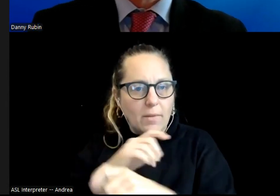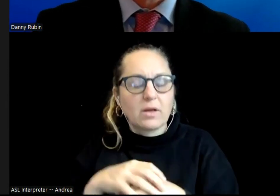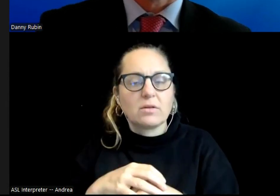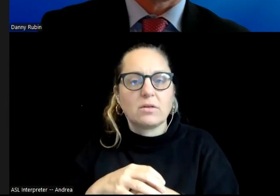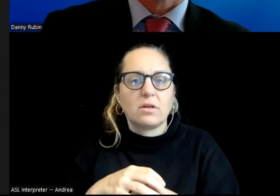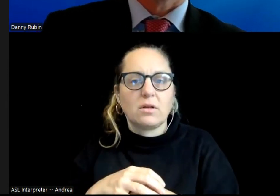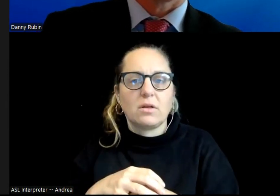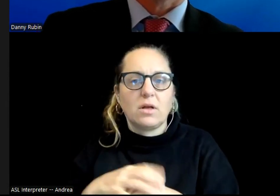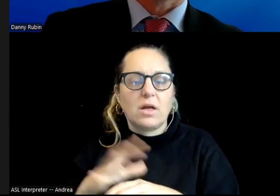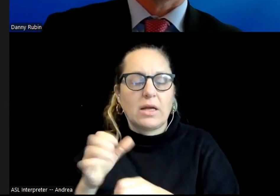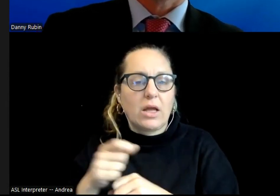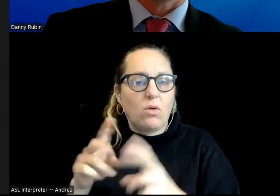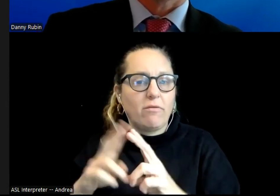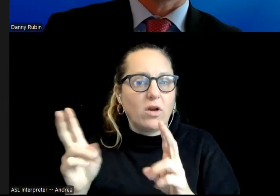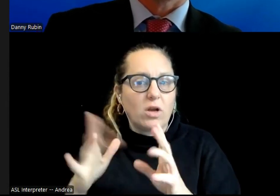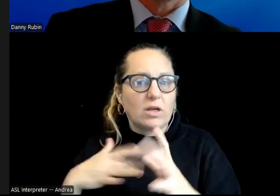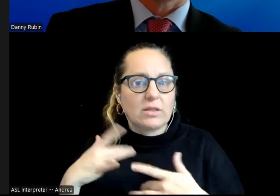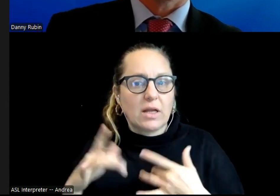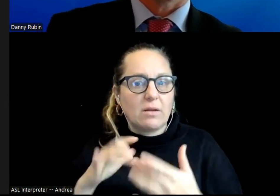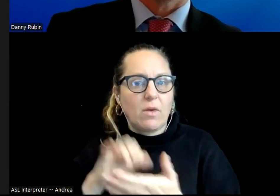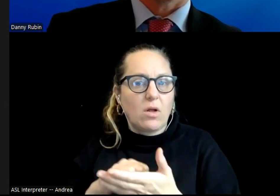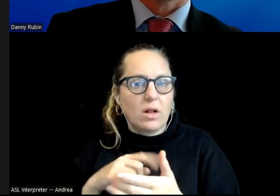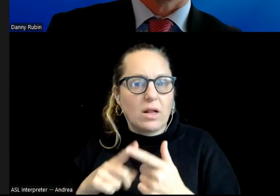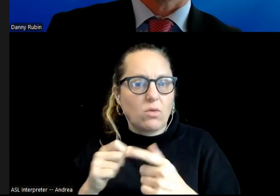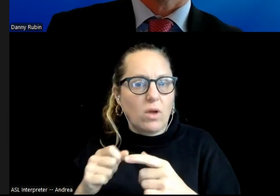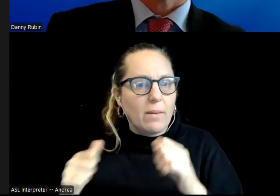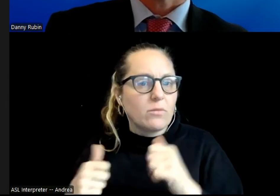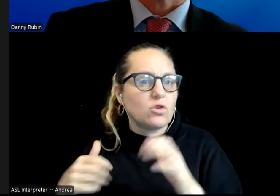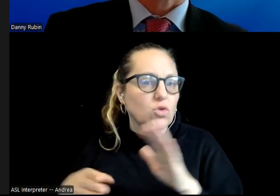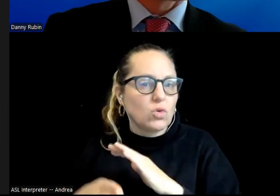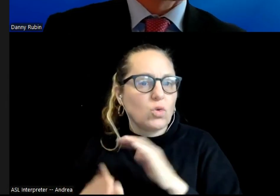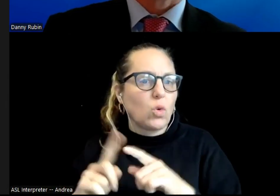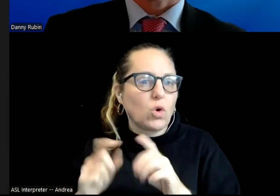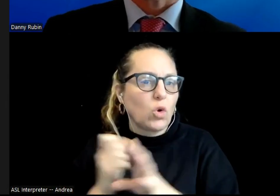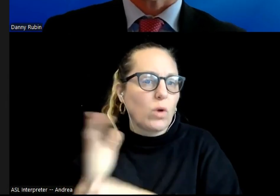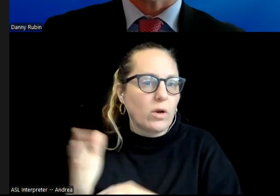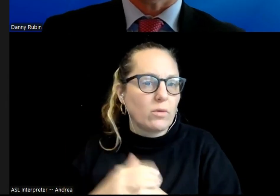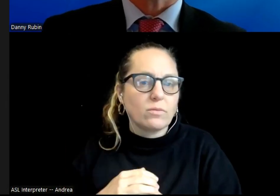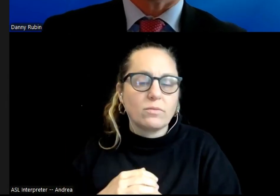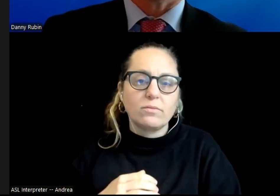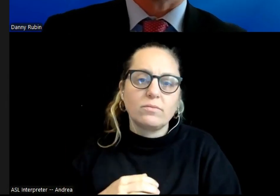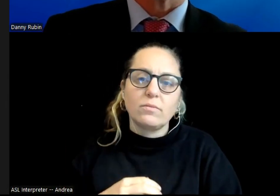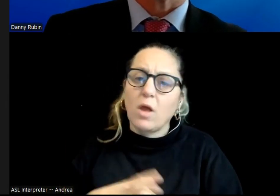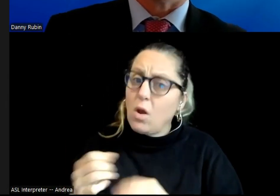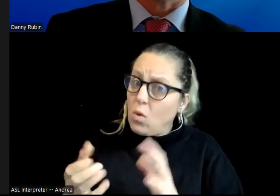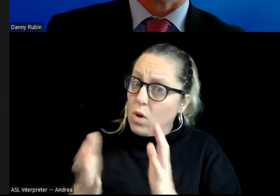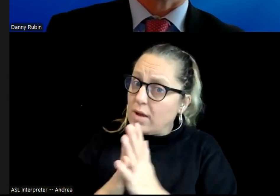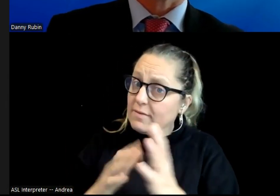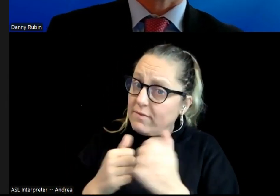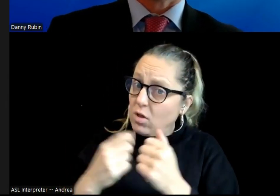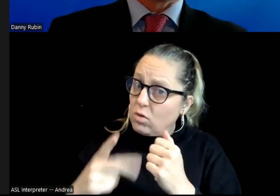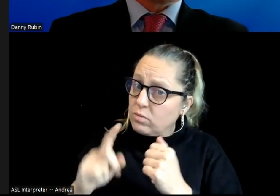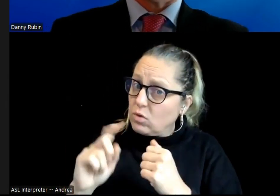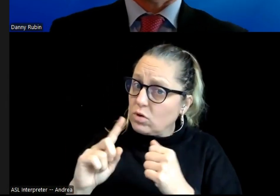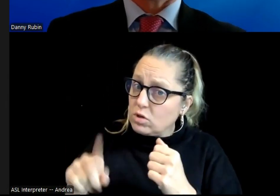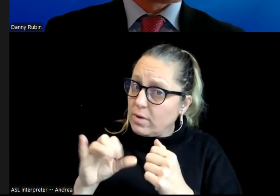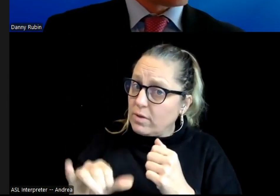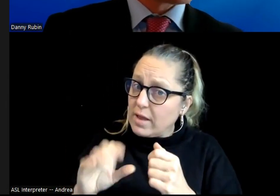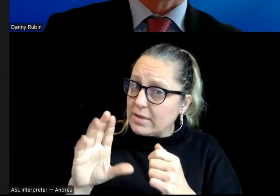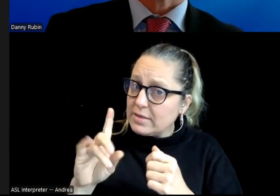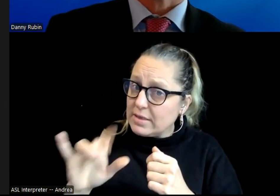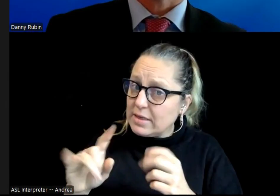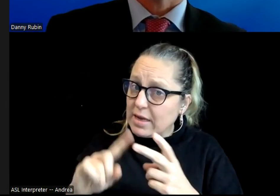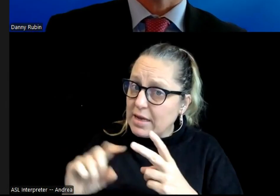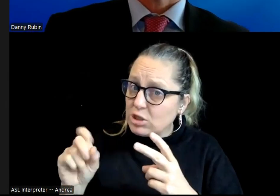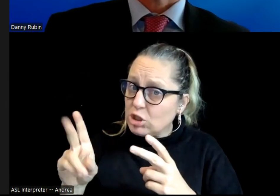you very excited about it. And then you can pursue your career. And I want to ask a follow-up question about that, Cindy, and Scherry